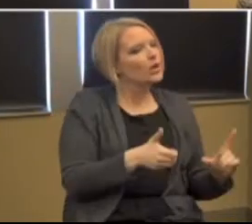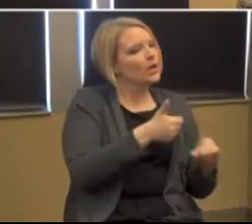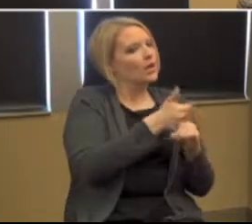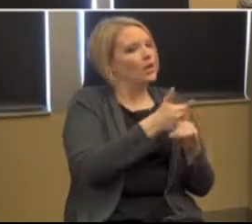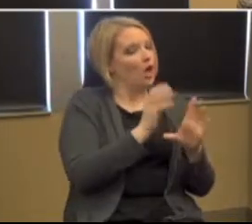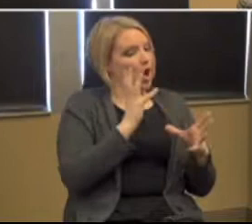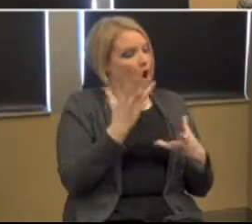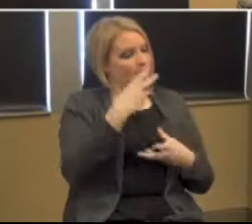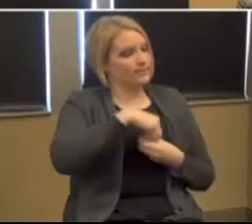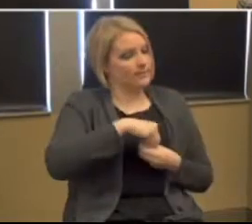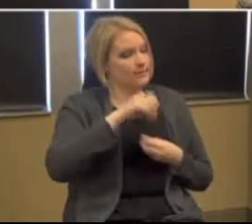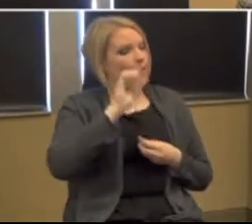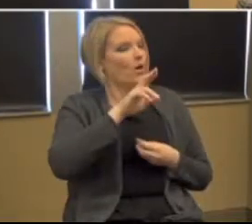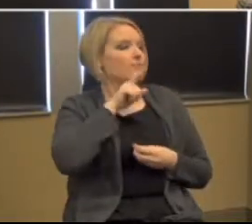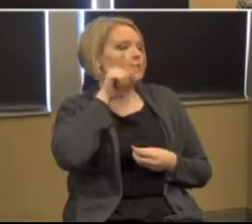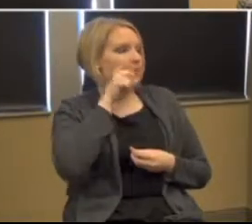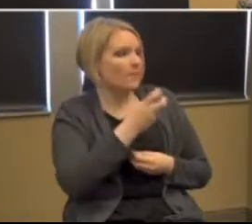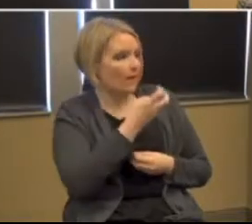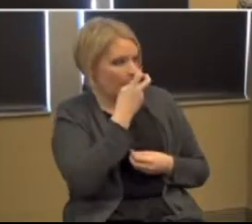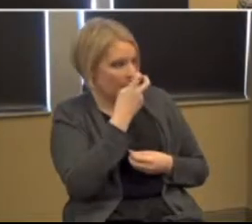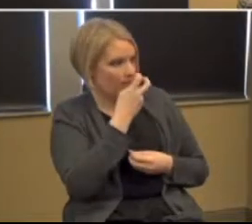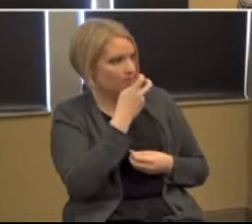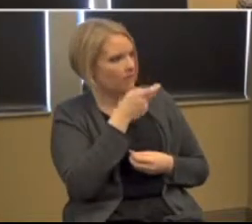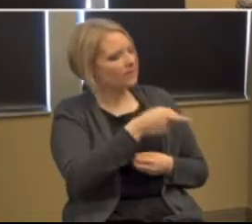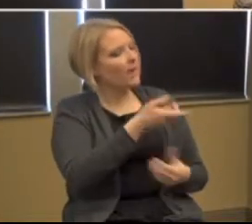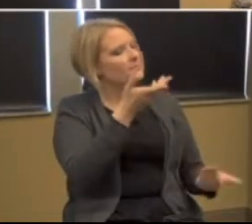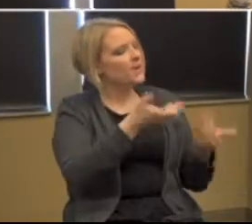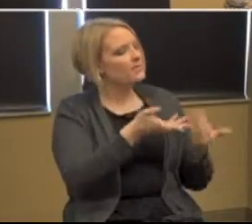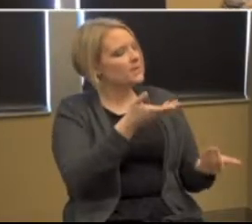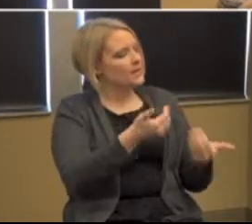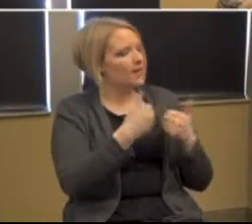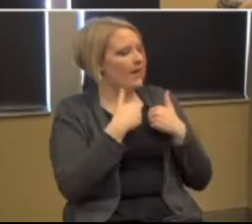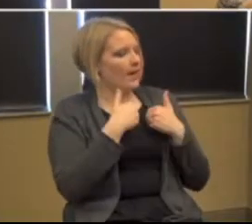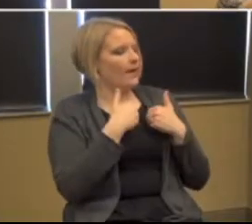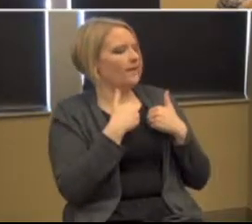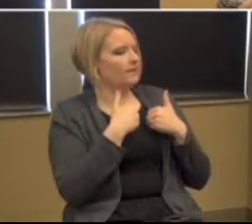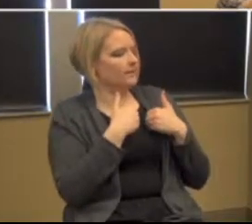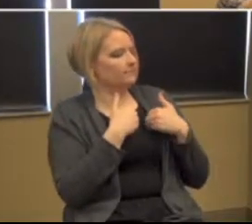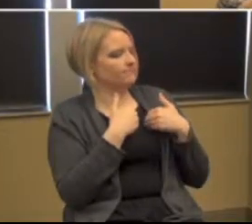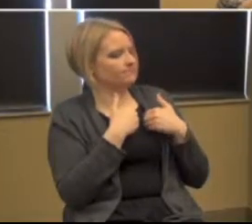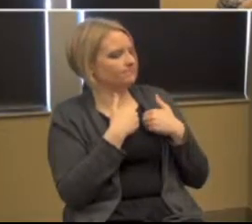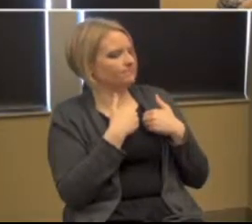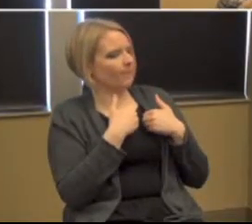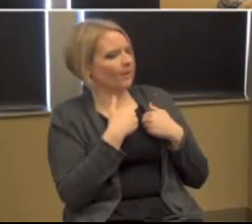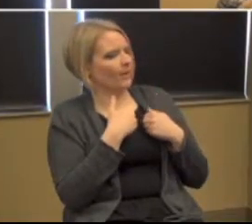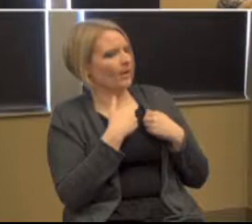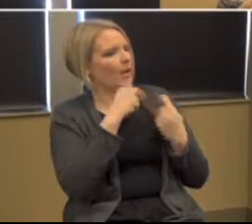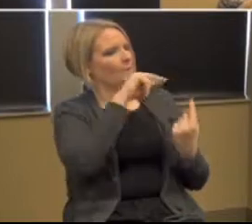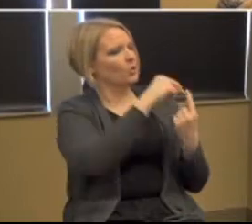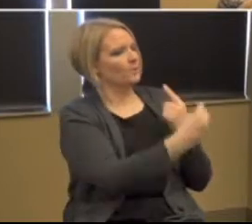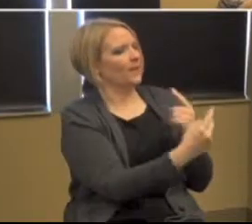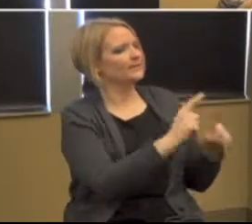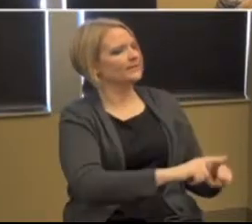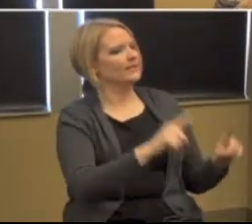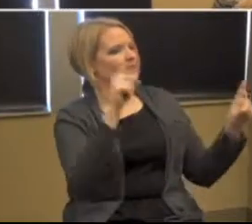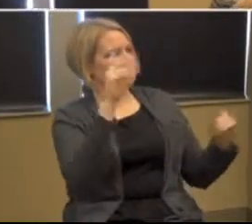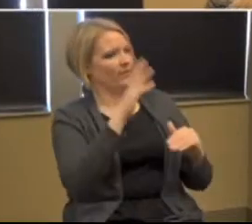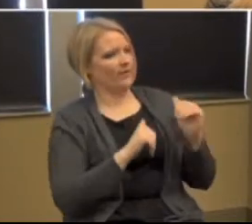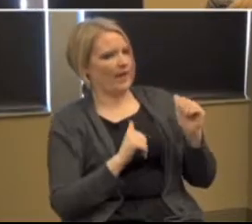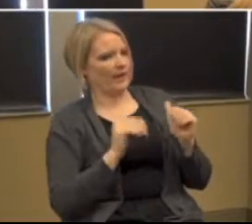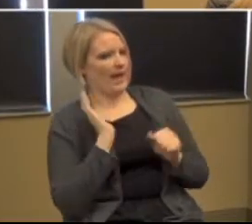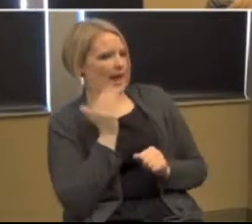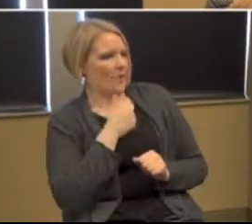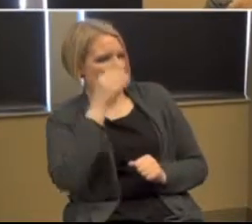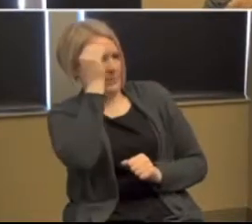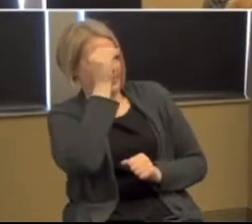they're deaf-blind, may have a referent that would be completely different than what we would think. So